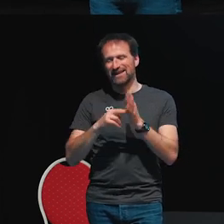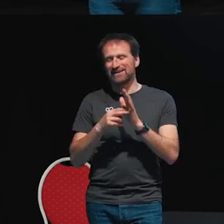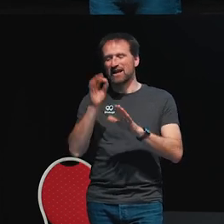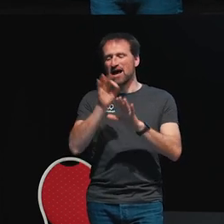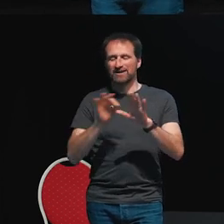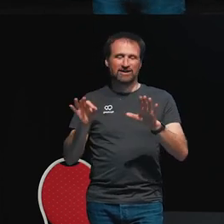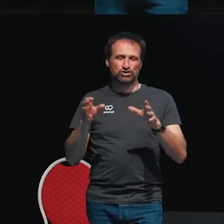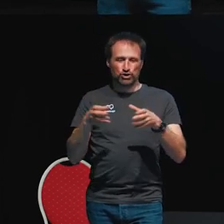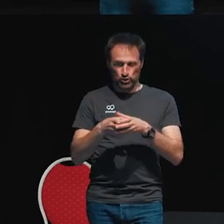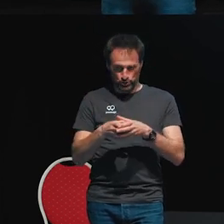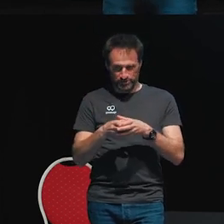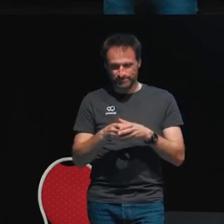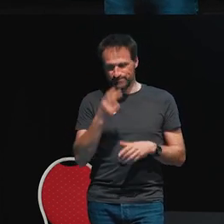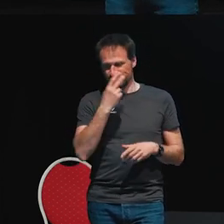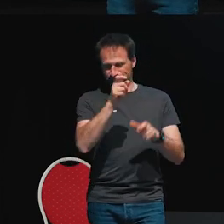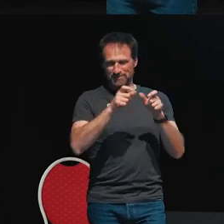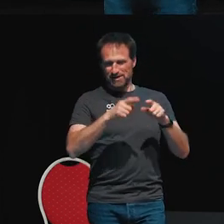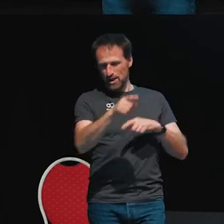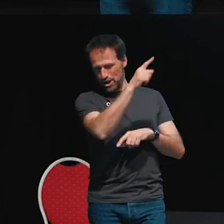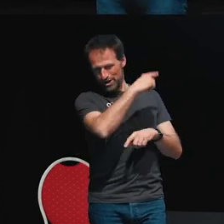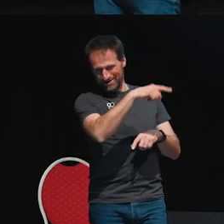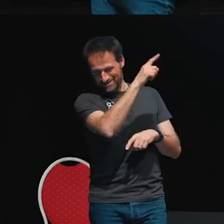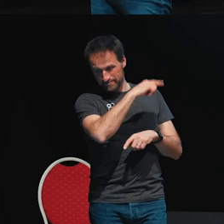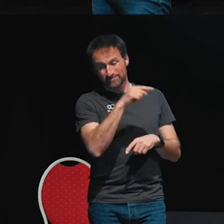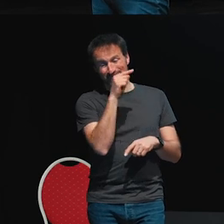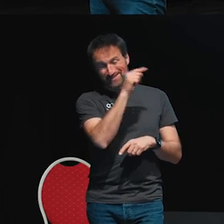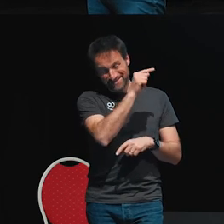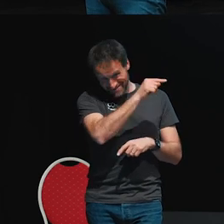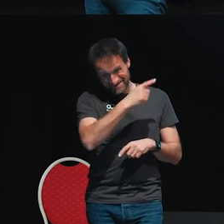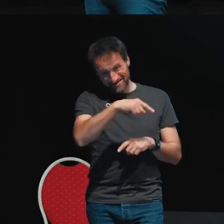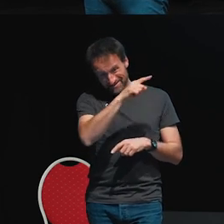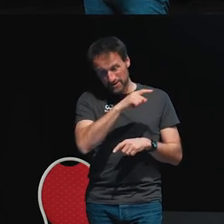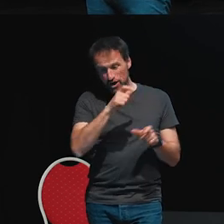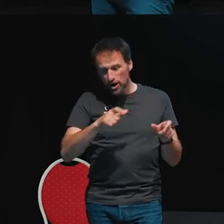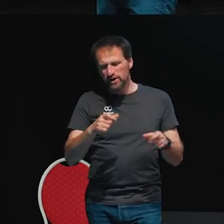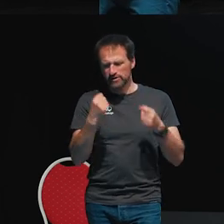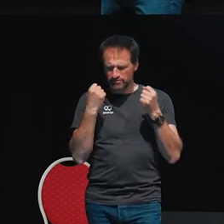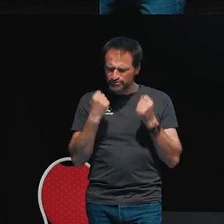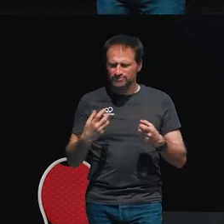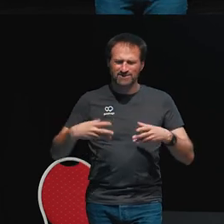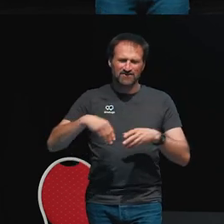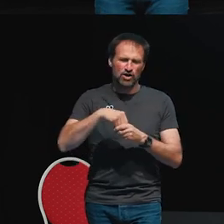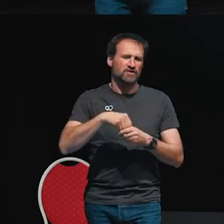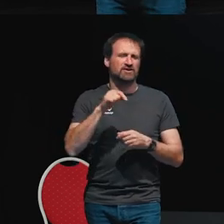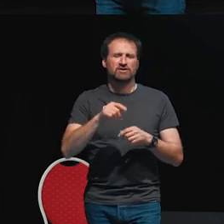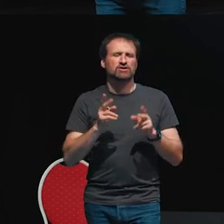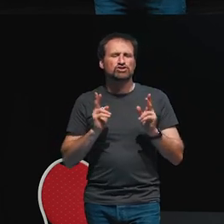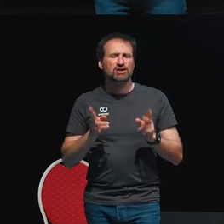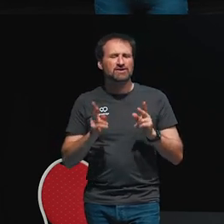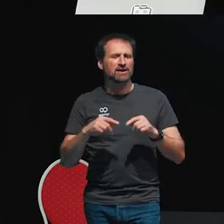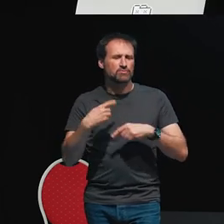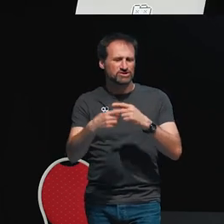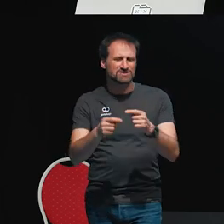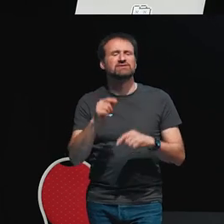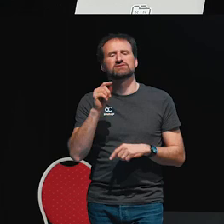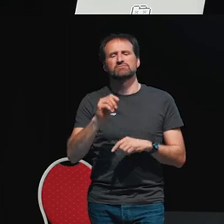the WC members. And they're a collection of people who is a lot involved in standards process, browser